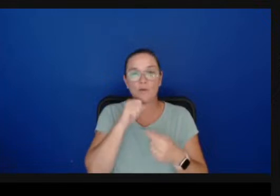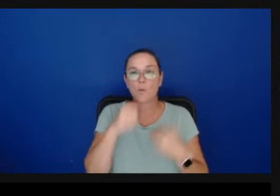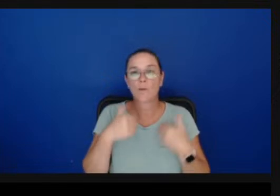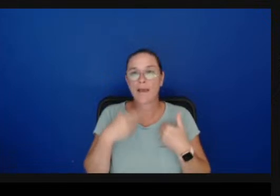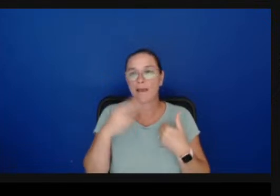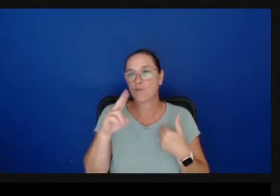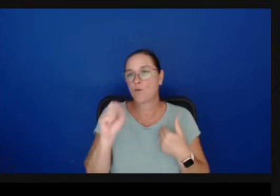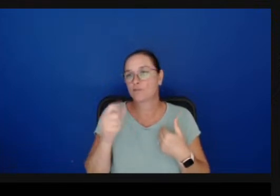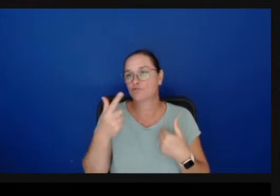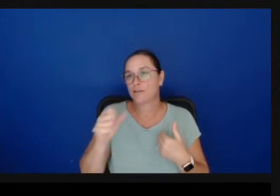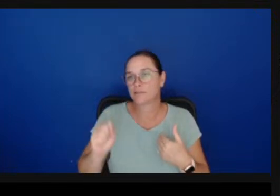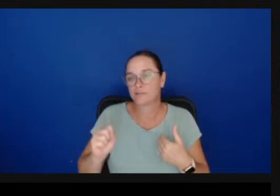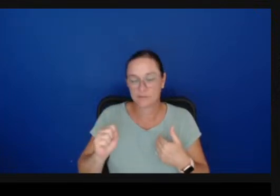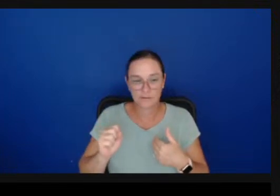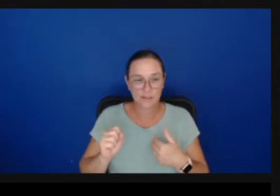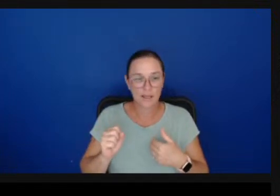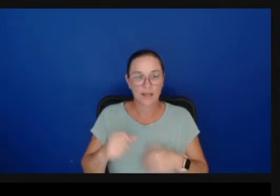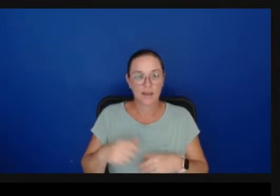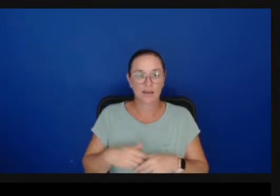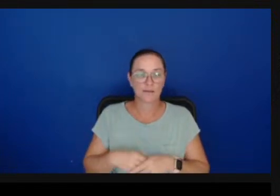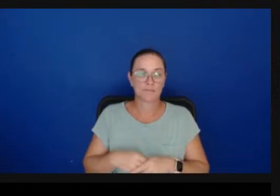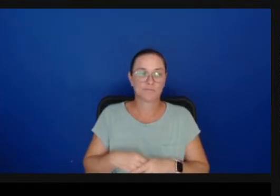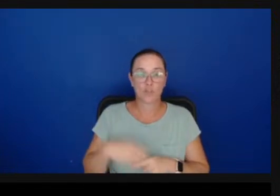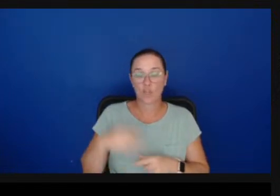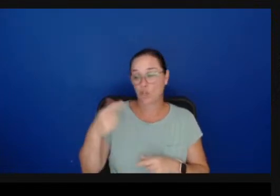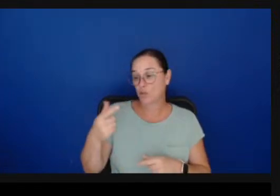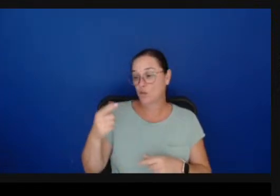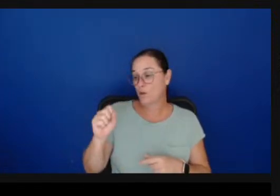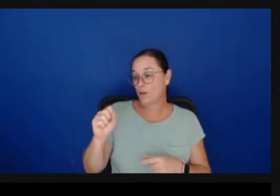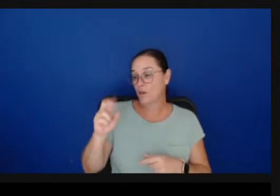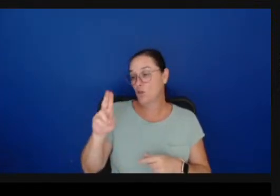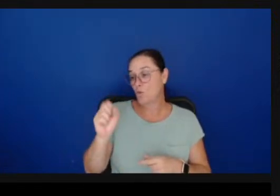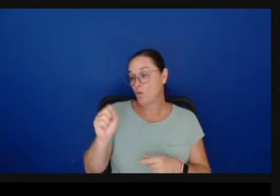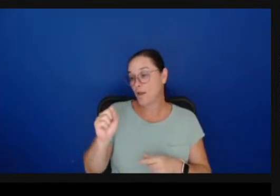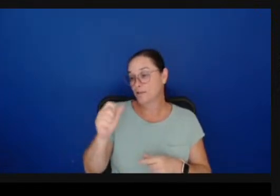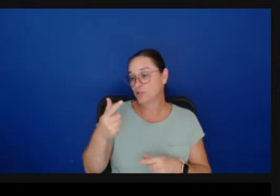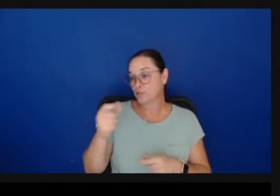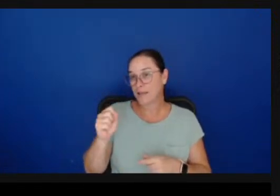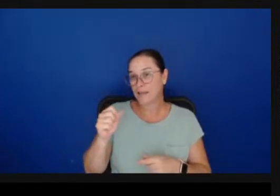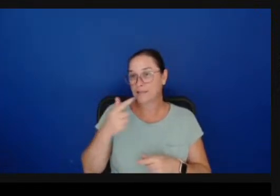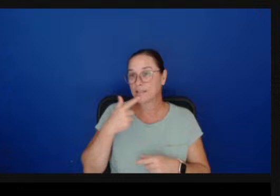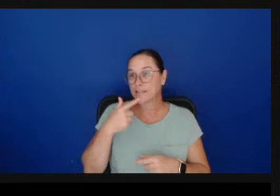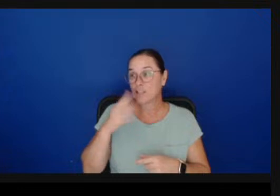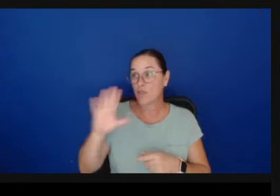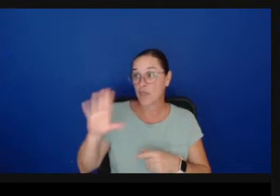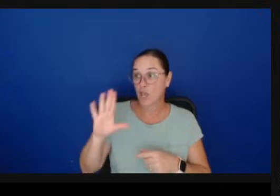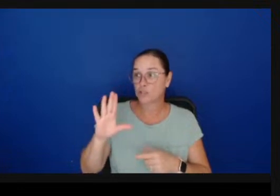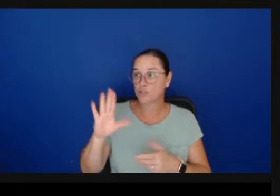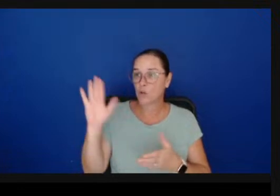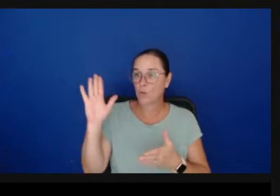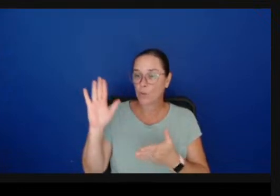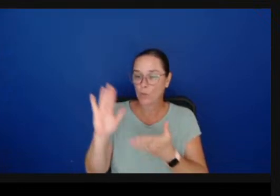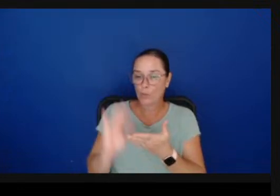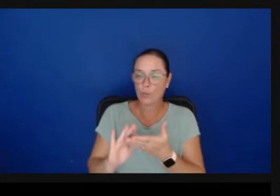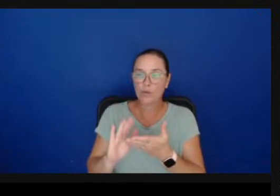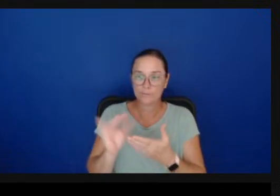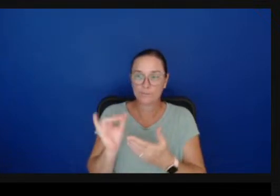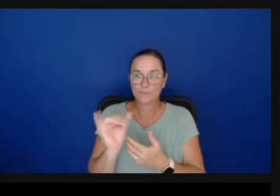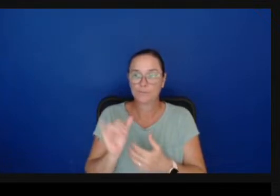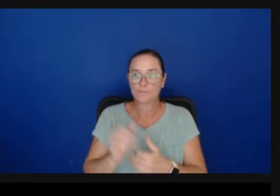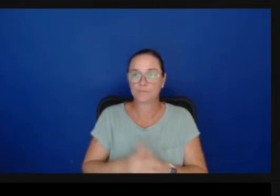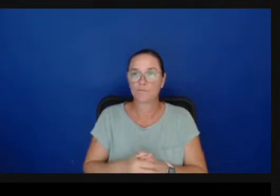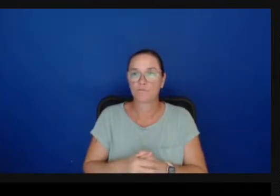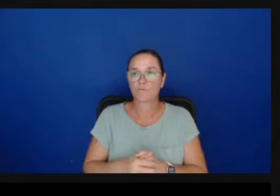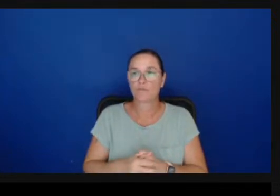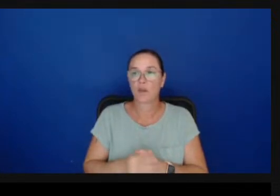their GPS instruments are basically winding down to almost nothing. And so up-down